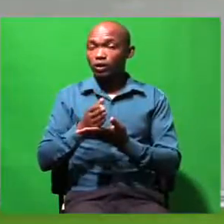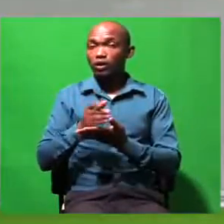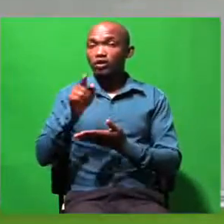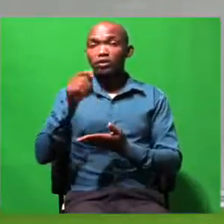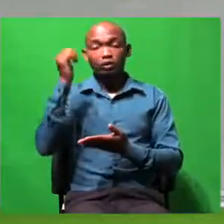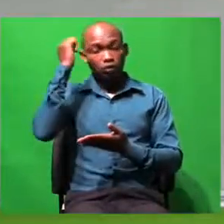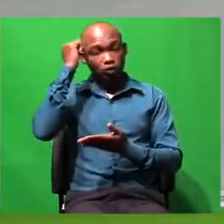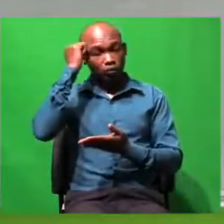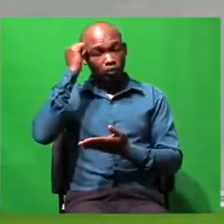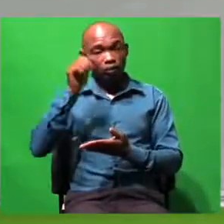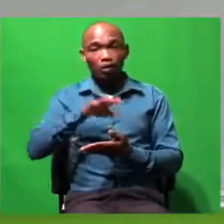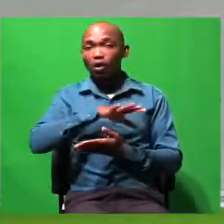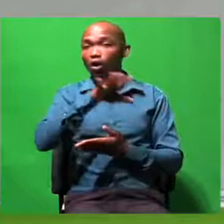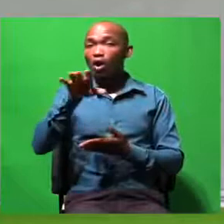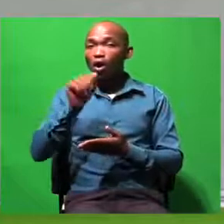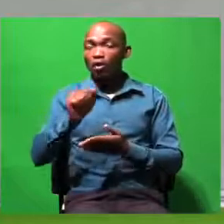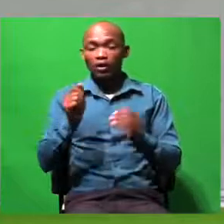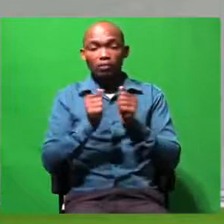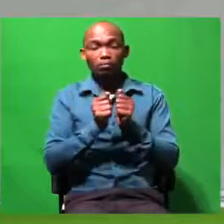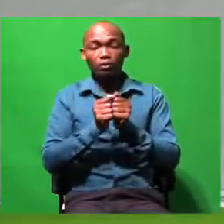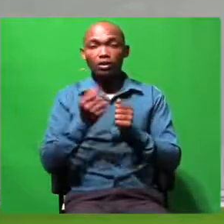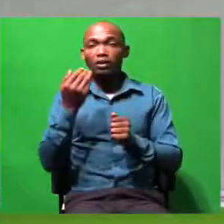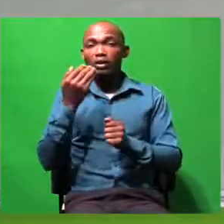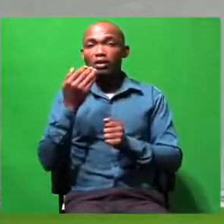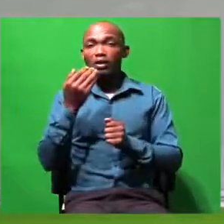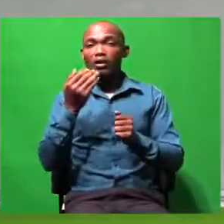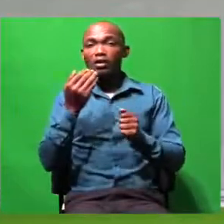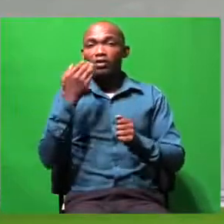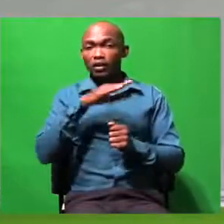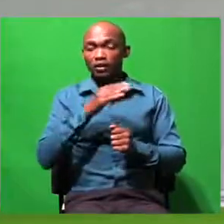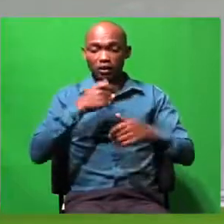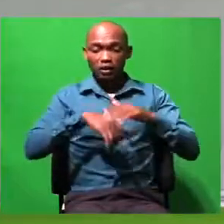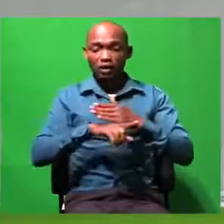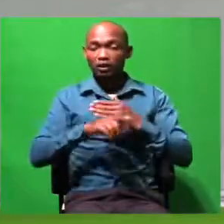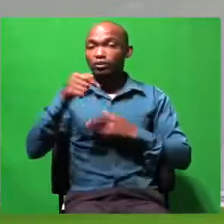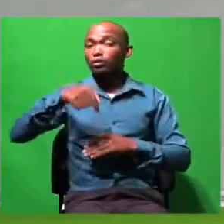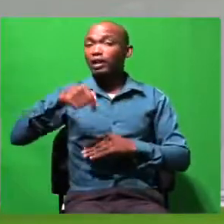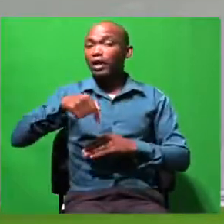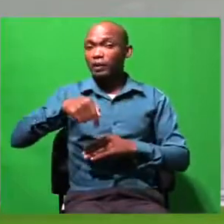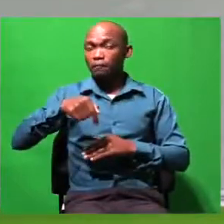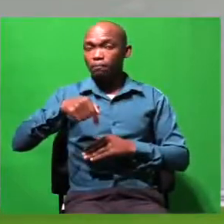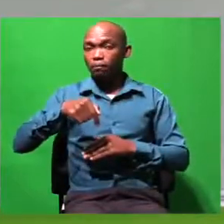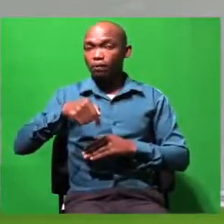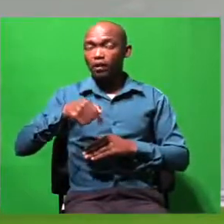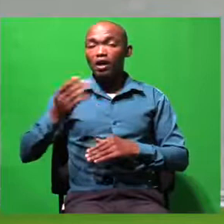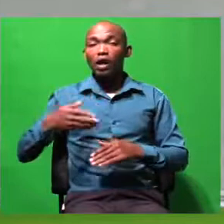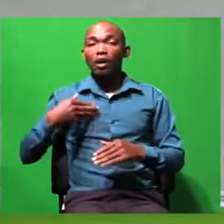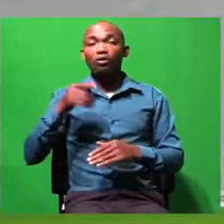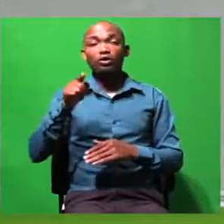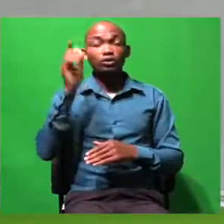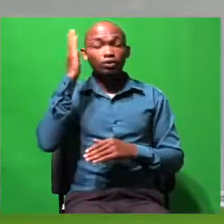that you remember those important things in our topics today. The important